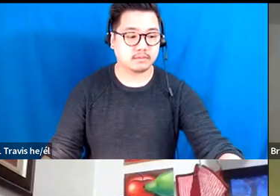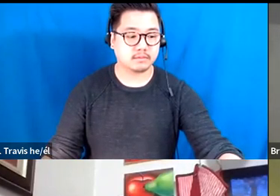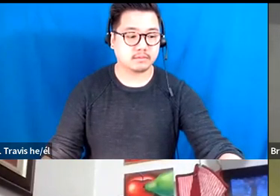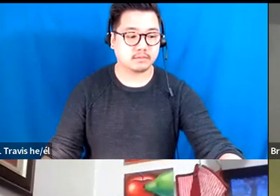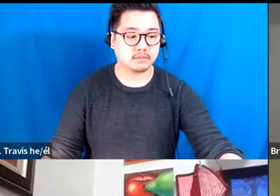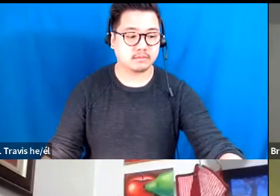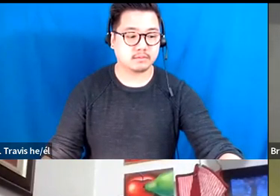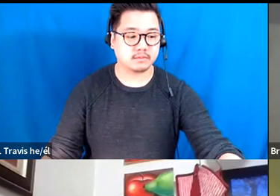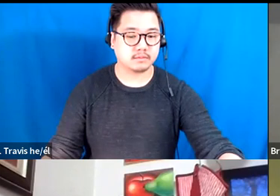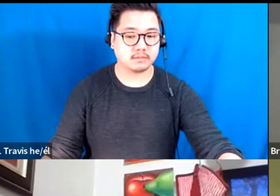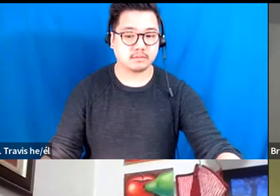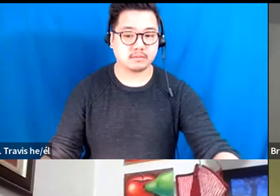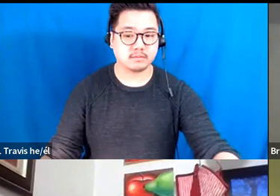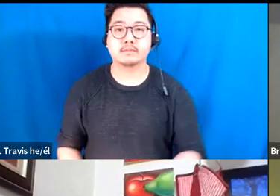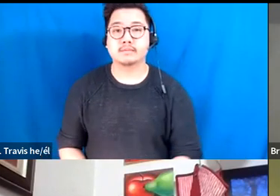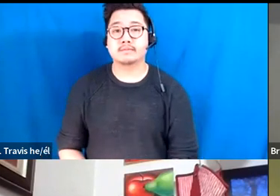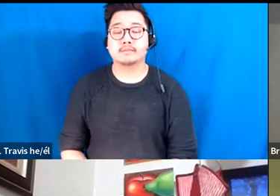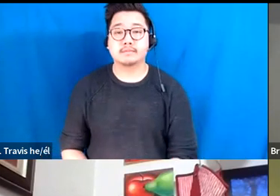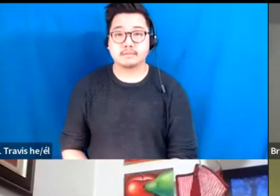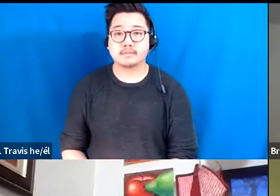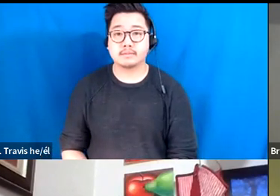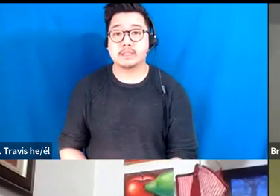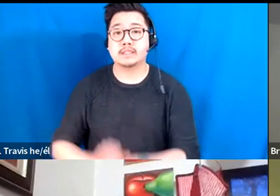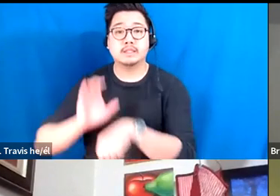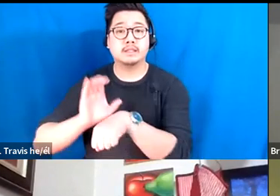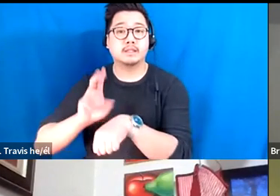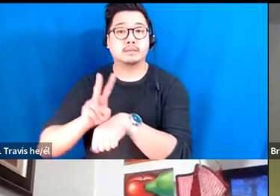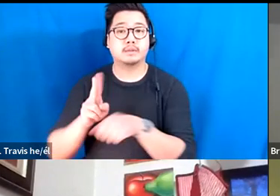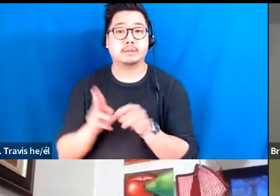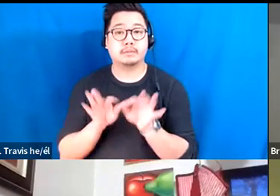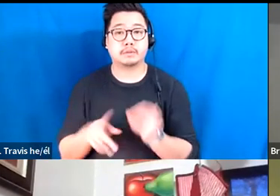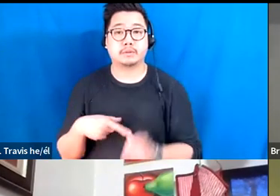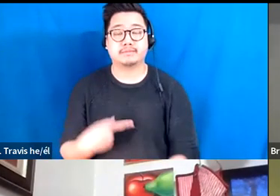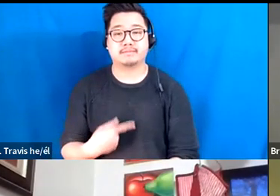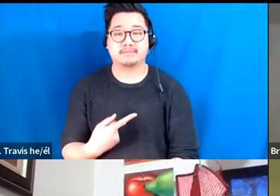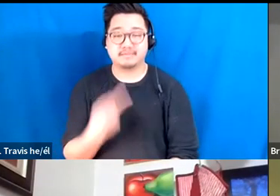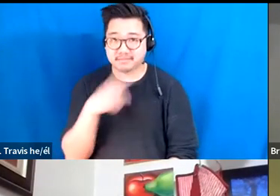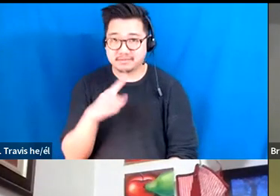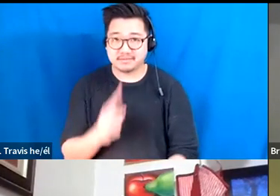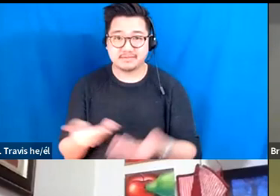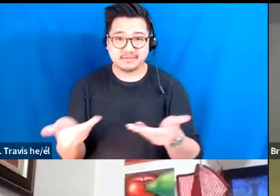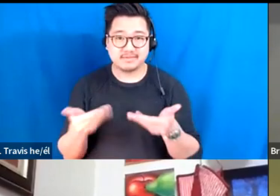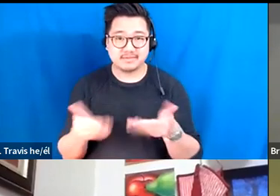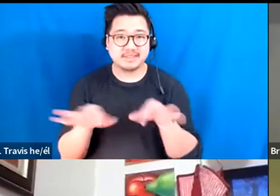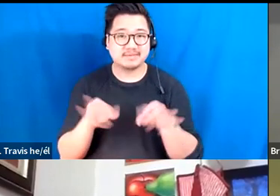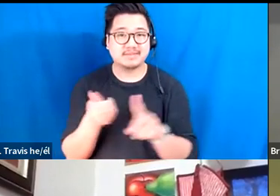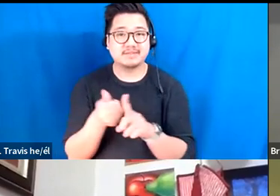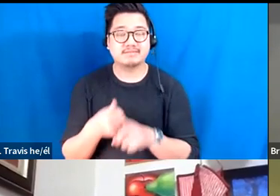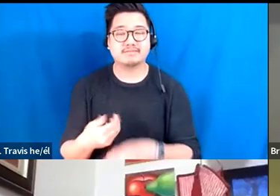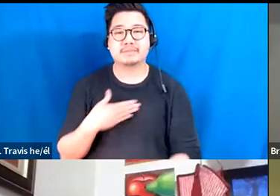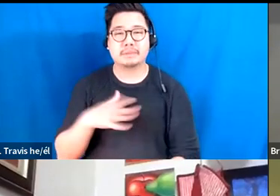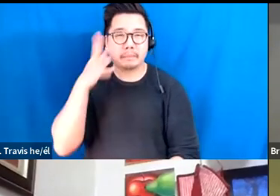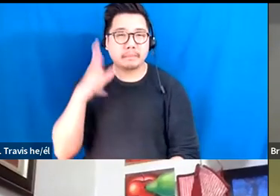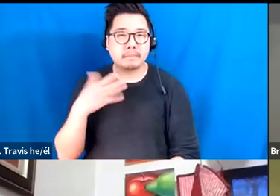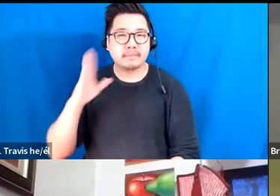interpreters please introduce yourselves and give zoom instructions in capibariano good evening everyone my name is jose i'm going to be with my